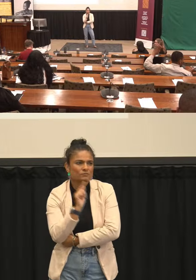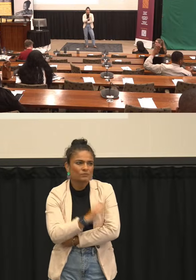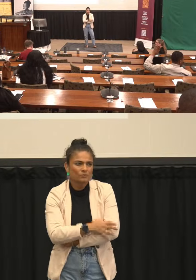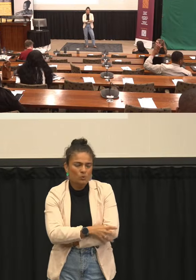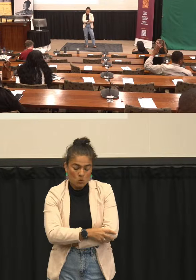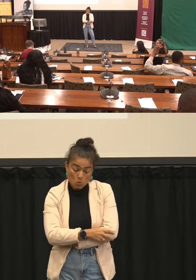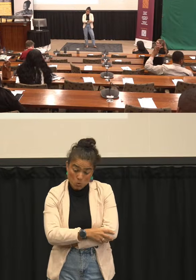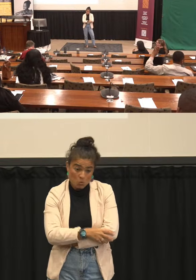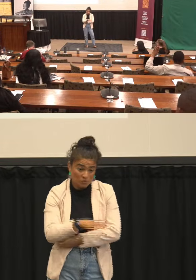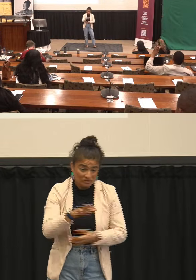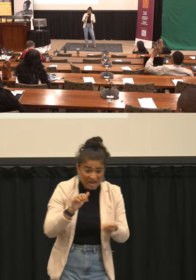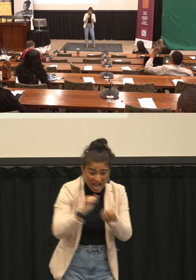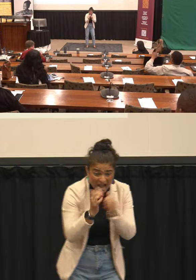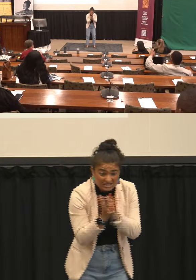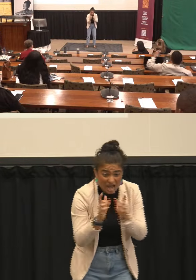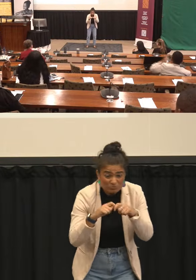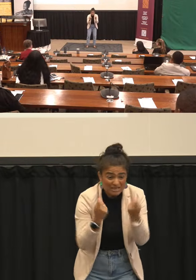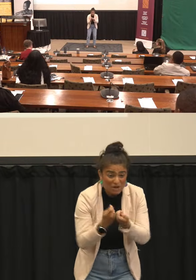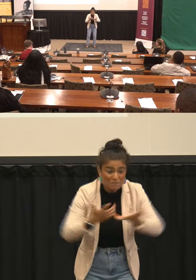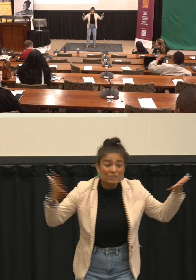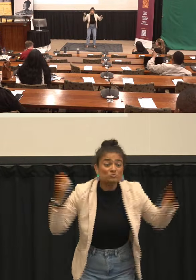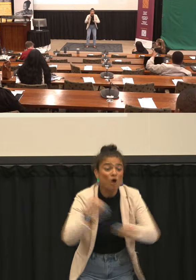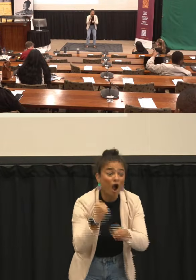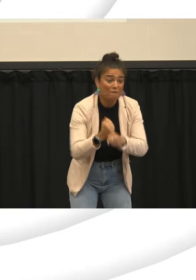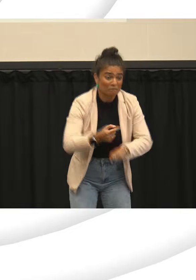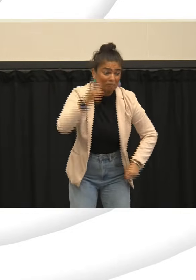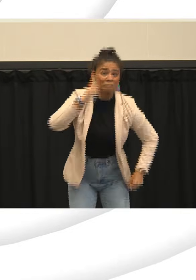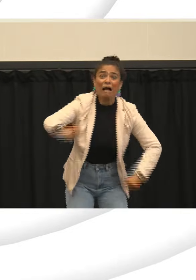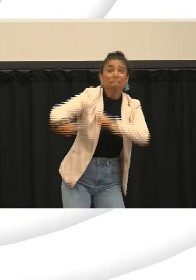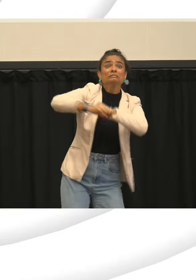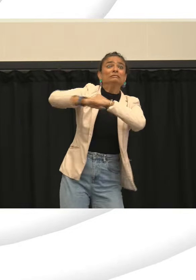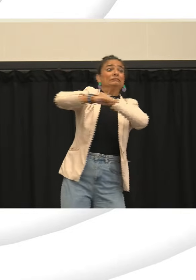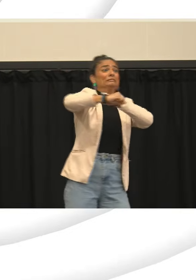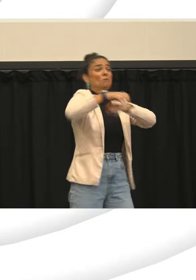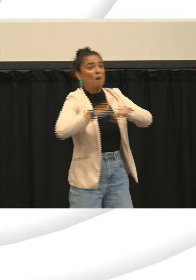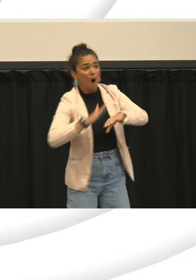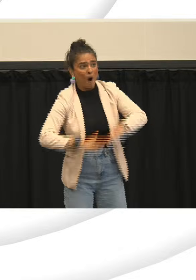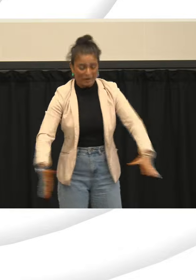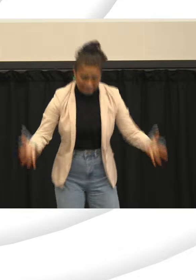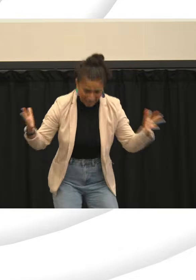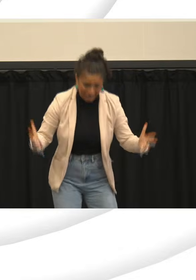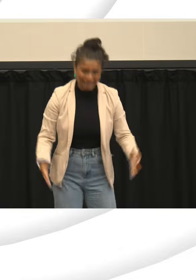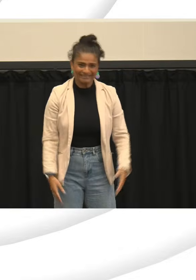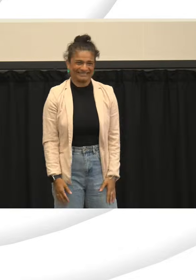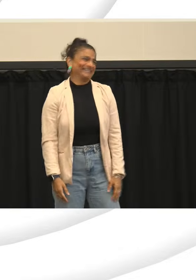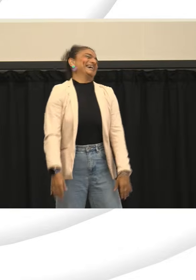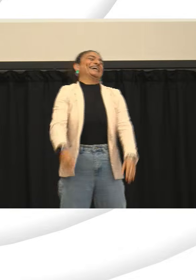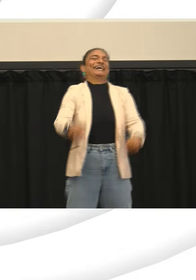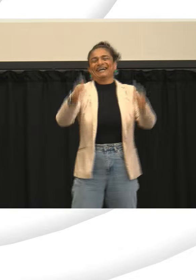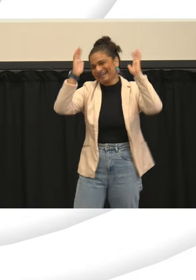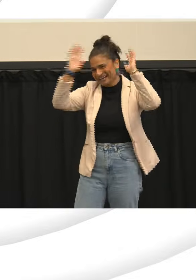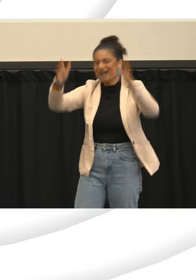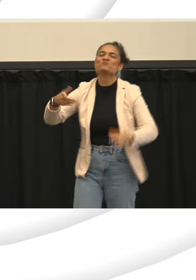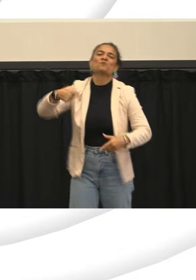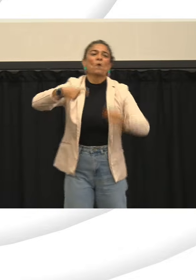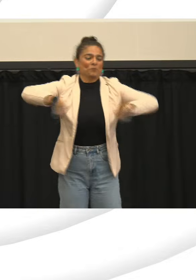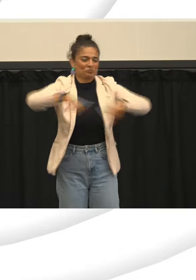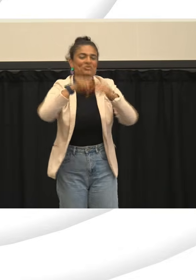1, 2, 3, 4, 5, 6. Ooh. HandLab team, we have a lot of work to do. We need to market ourselves more.